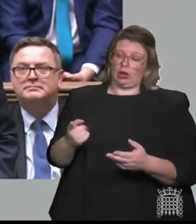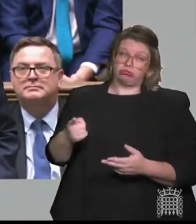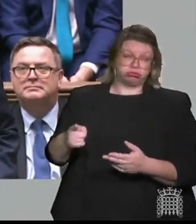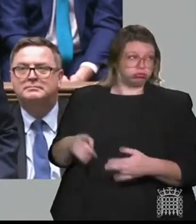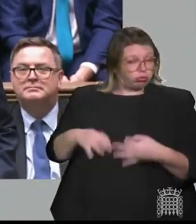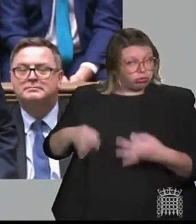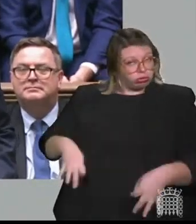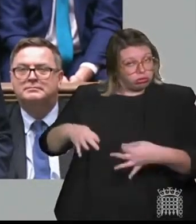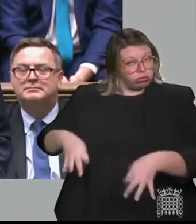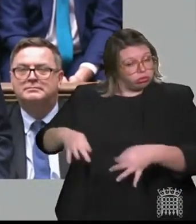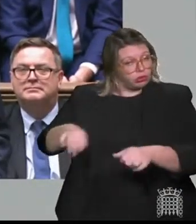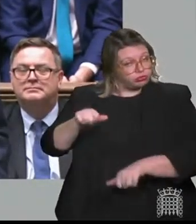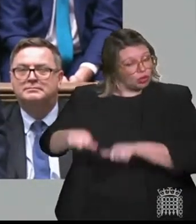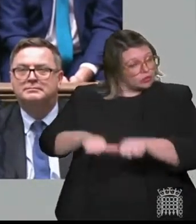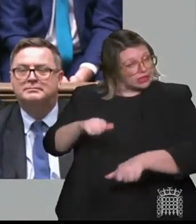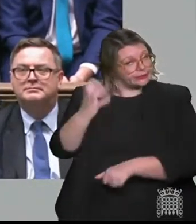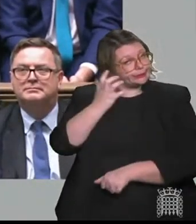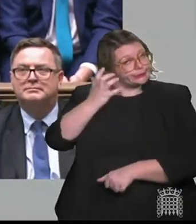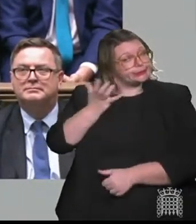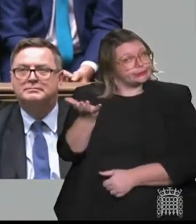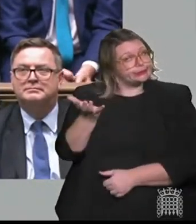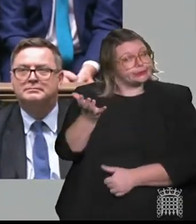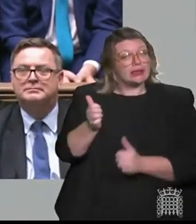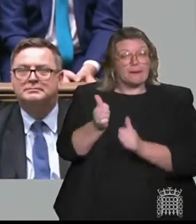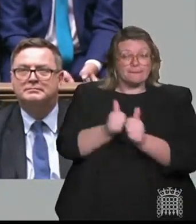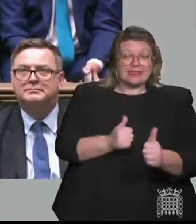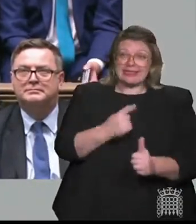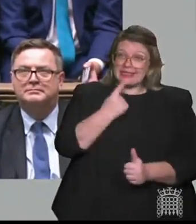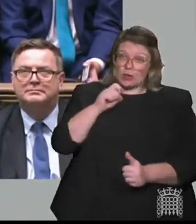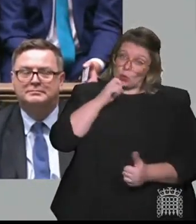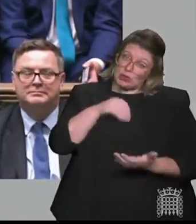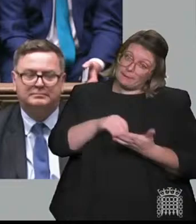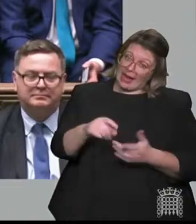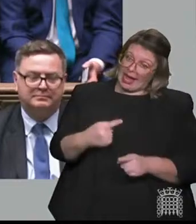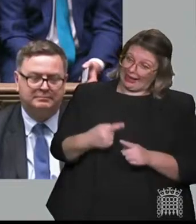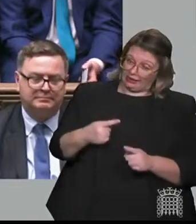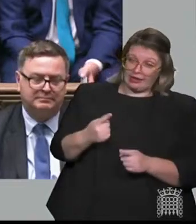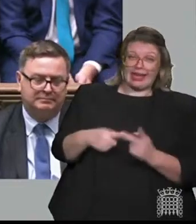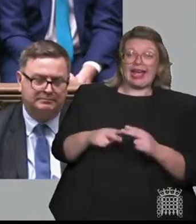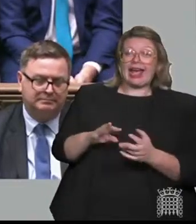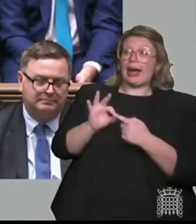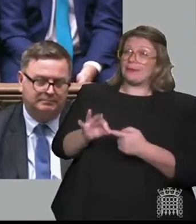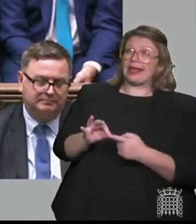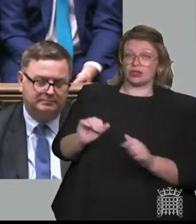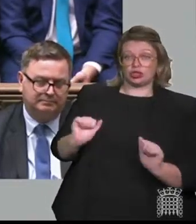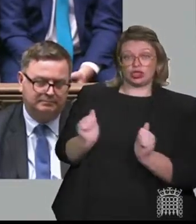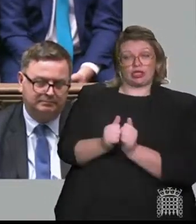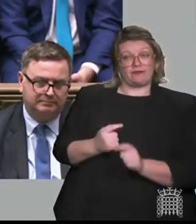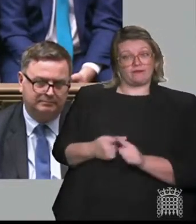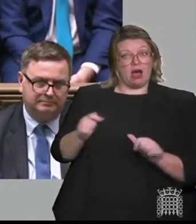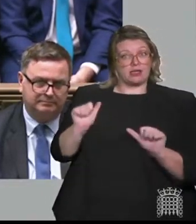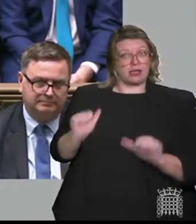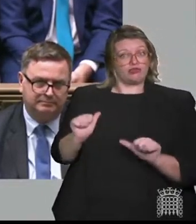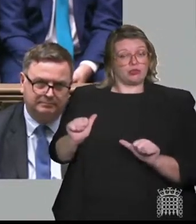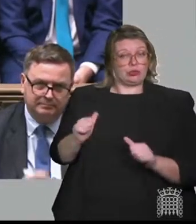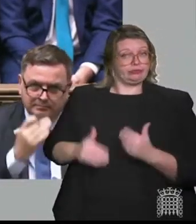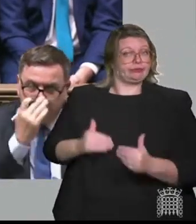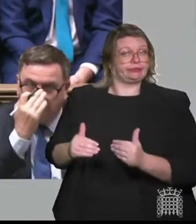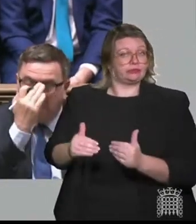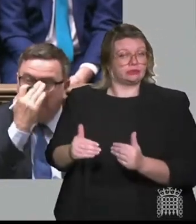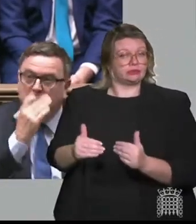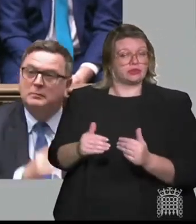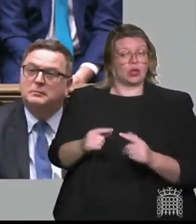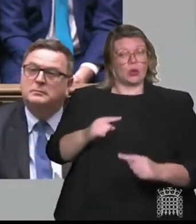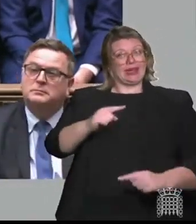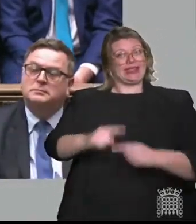applications. Many businesses say they would be willing to pay more if they knew their application would be approved faster. So from next